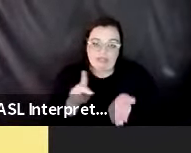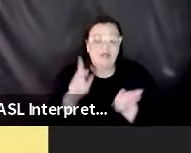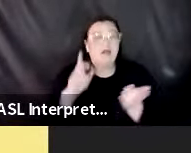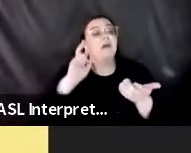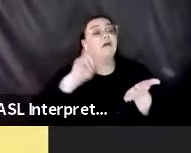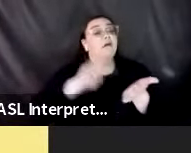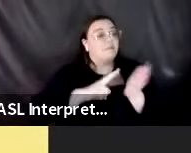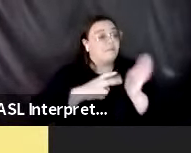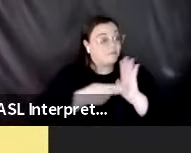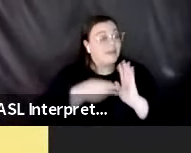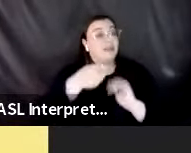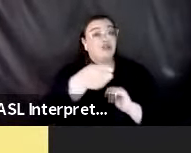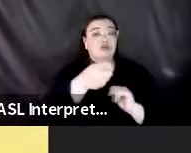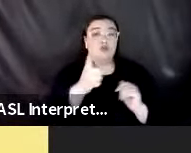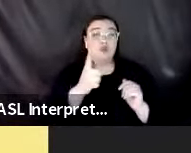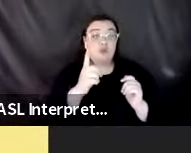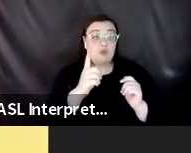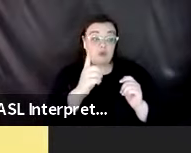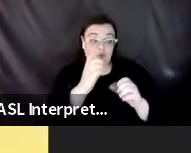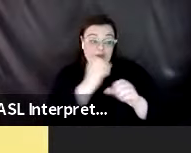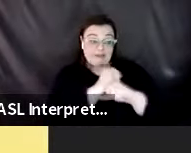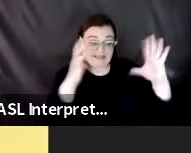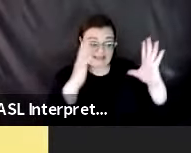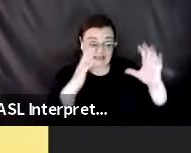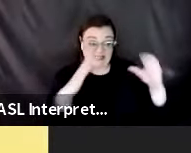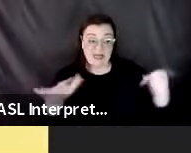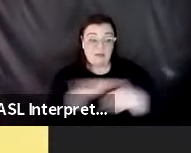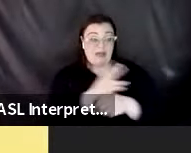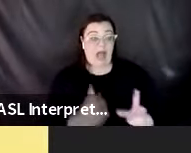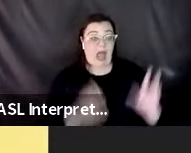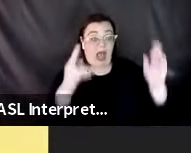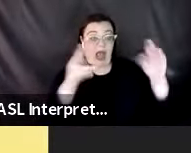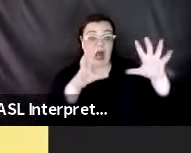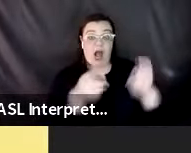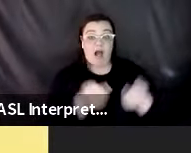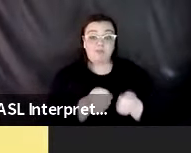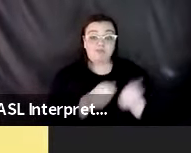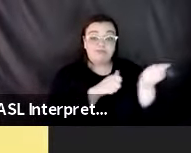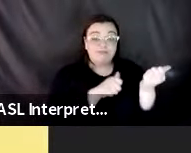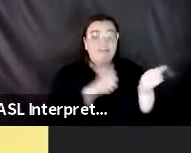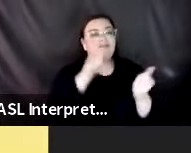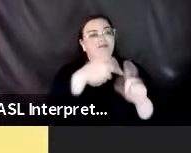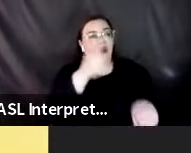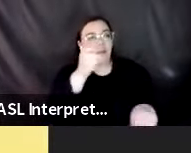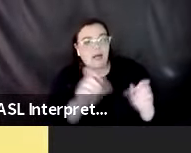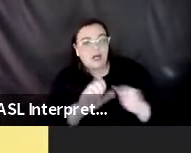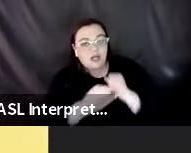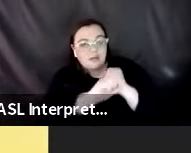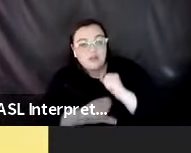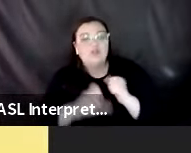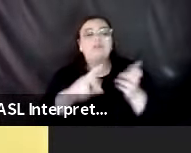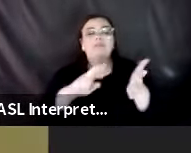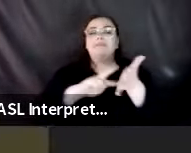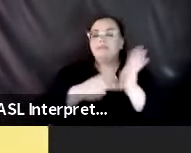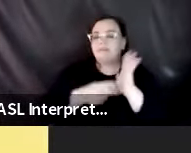is cut completely from the commercial. You are not due any additional monies and you are not due residuals.